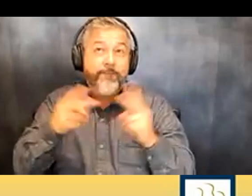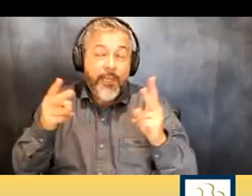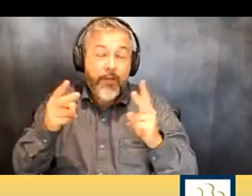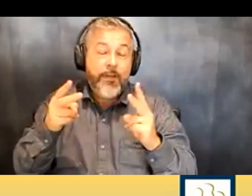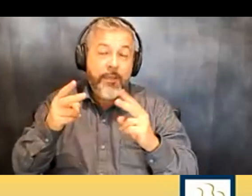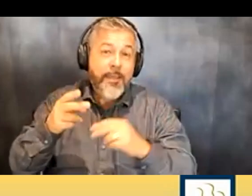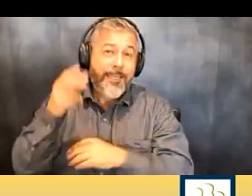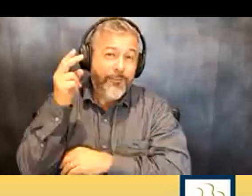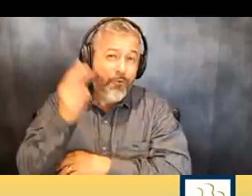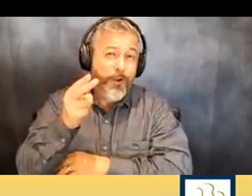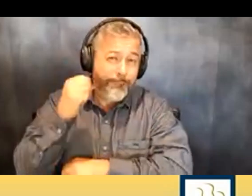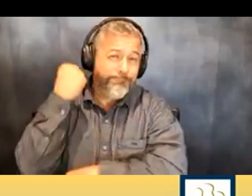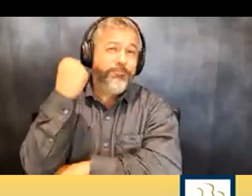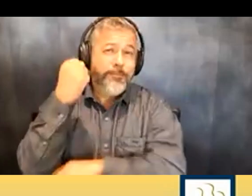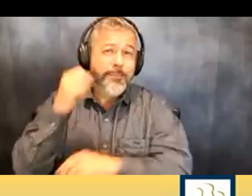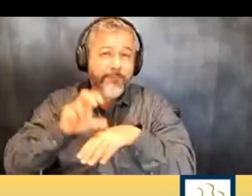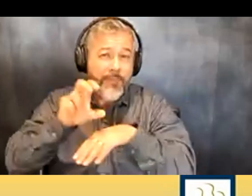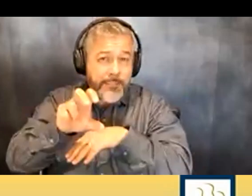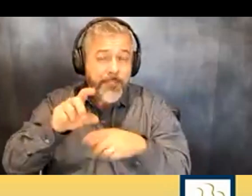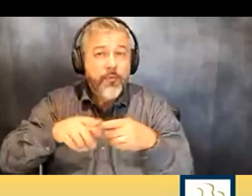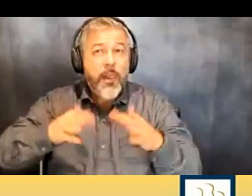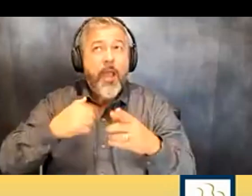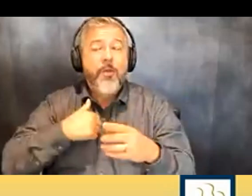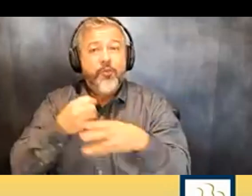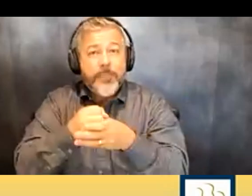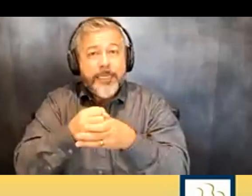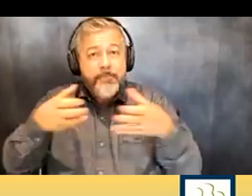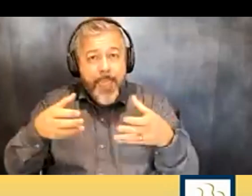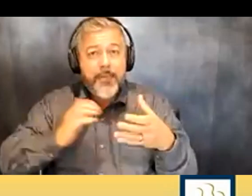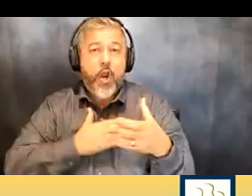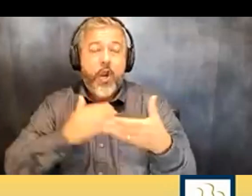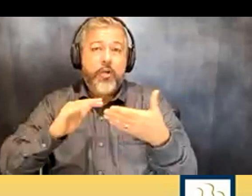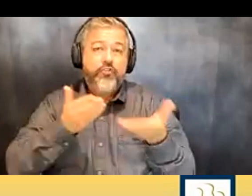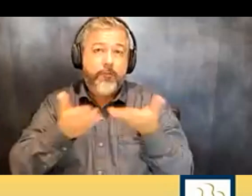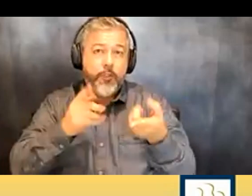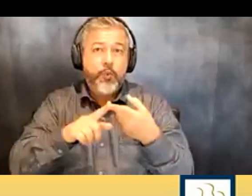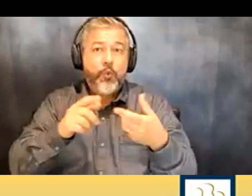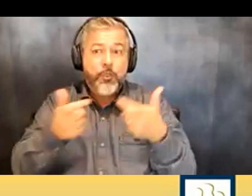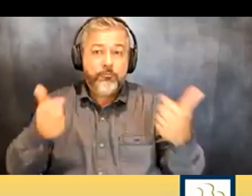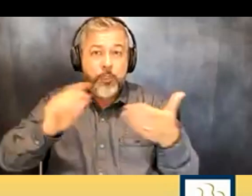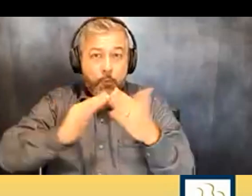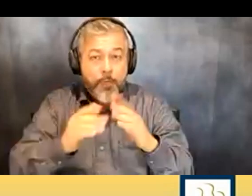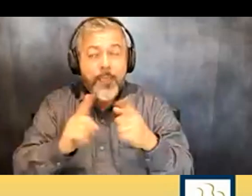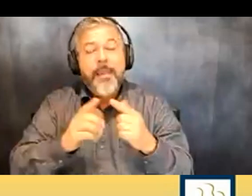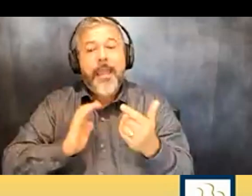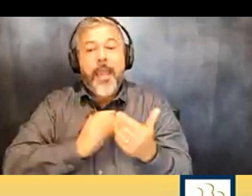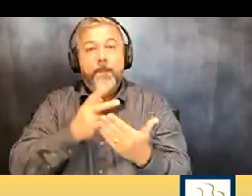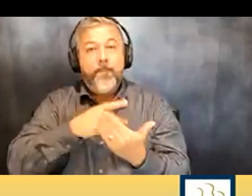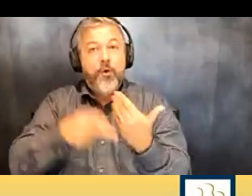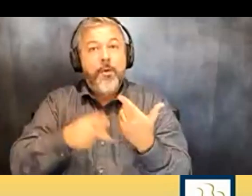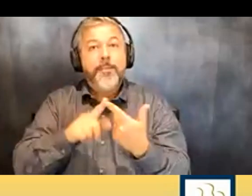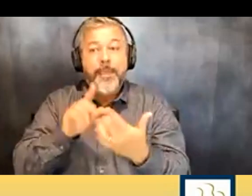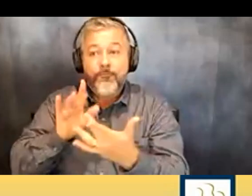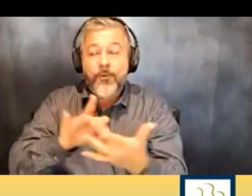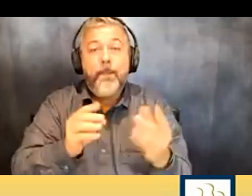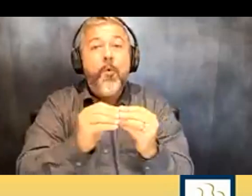investments that will allow us to expand our programs to new communities and for our existing programs to reach even more people who are facing homelessness or at